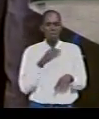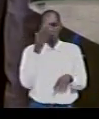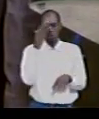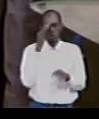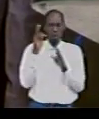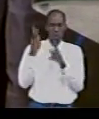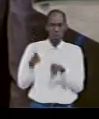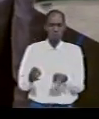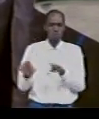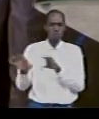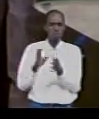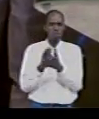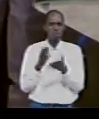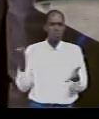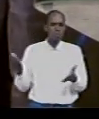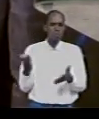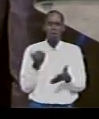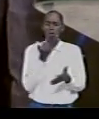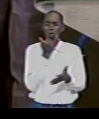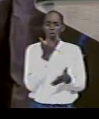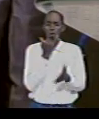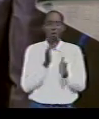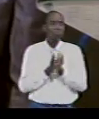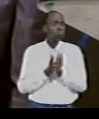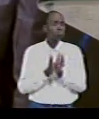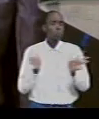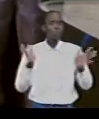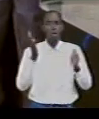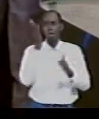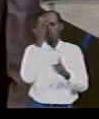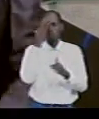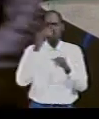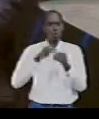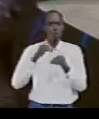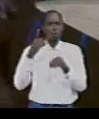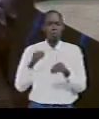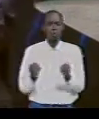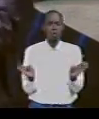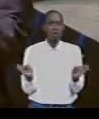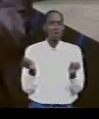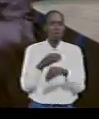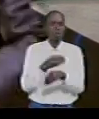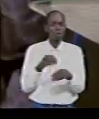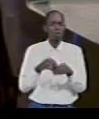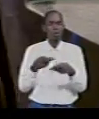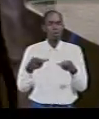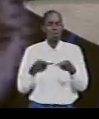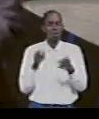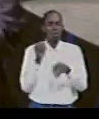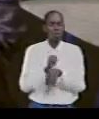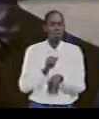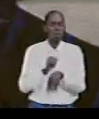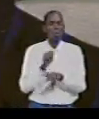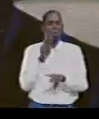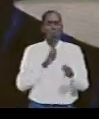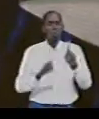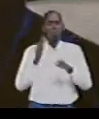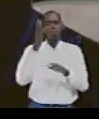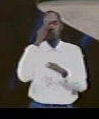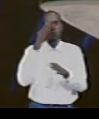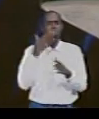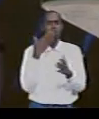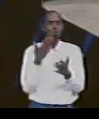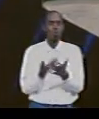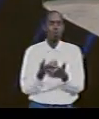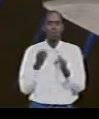that is already open in the office there, and they know that that person, that office, this is the way he's doing, and he says